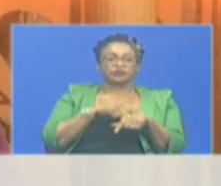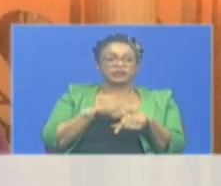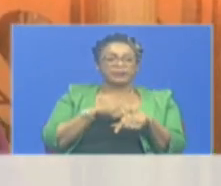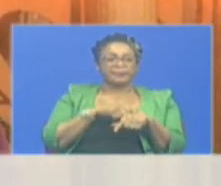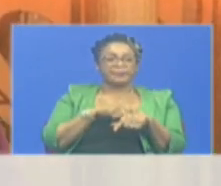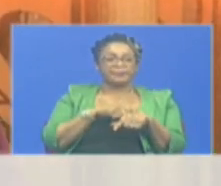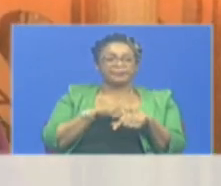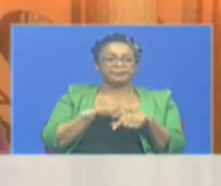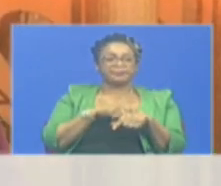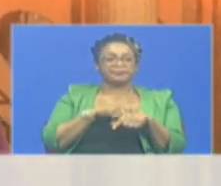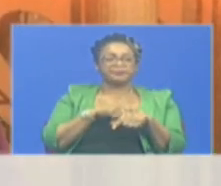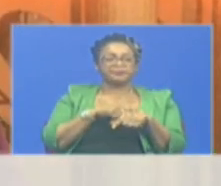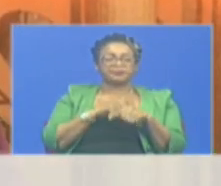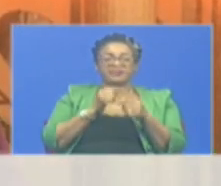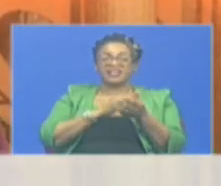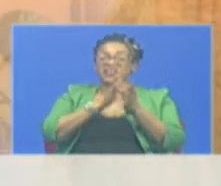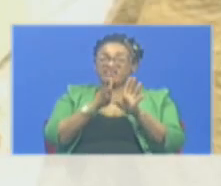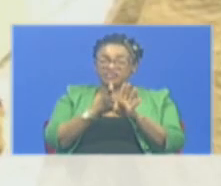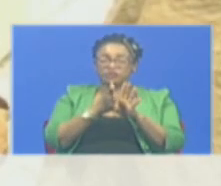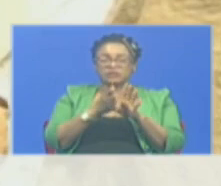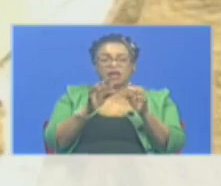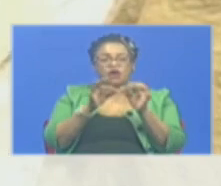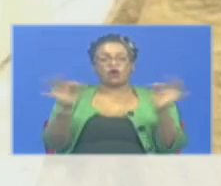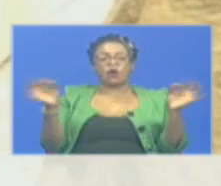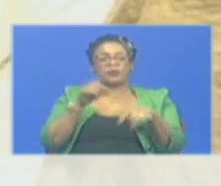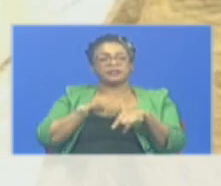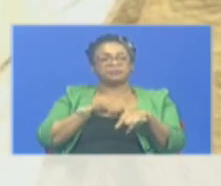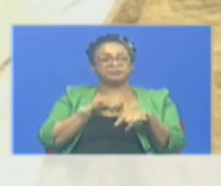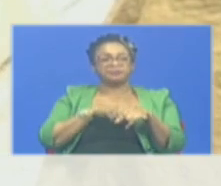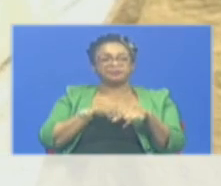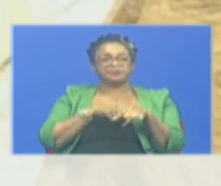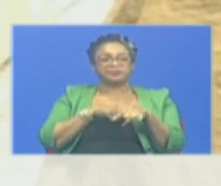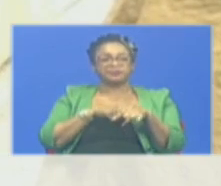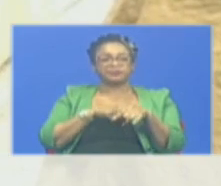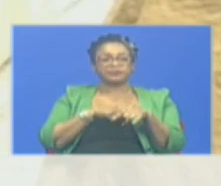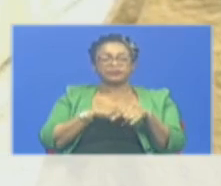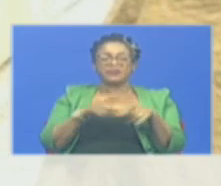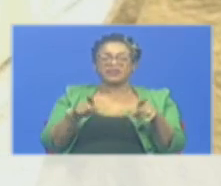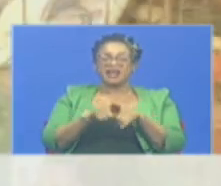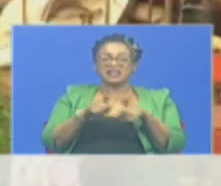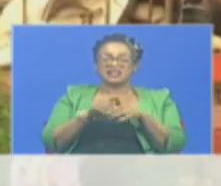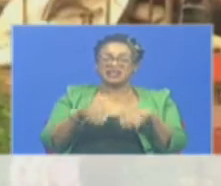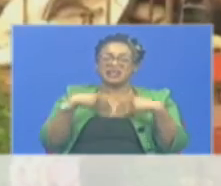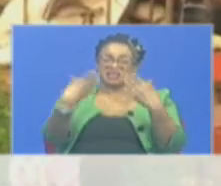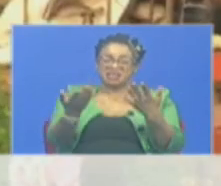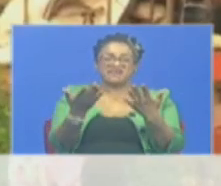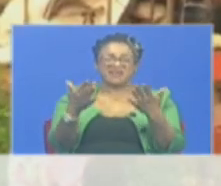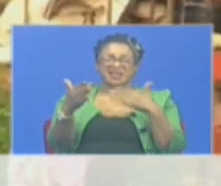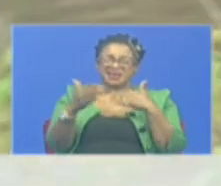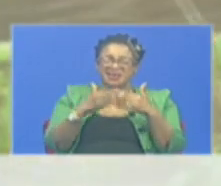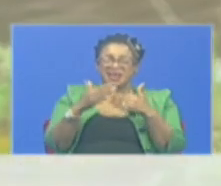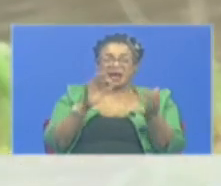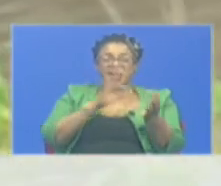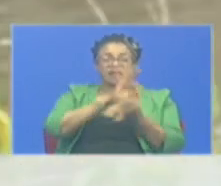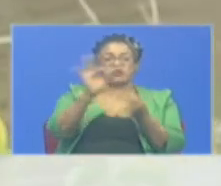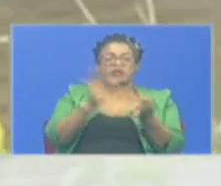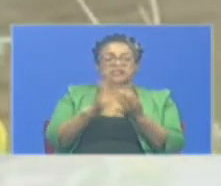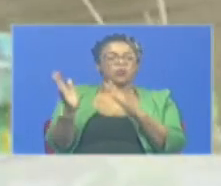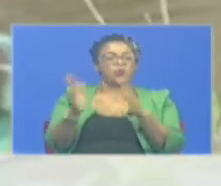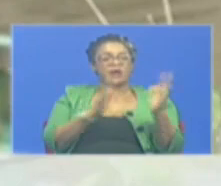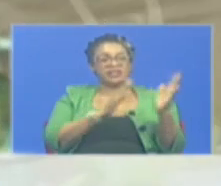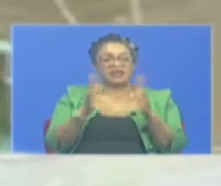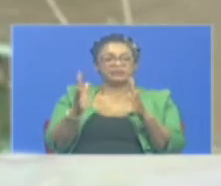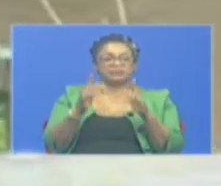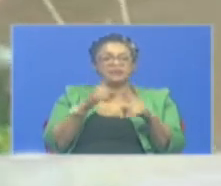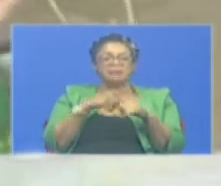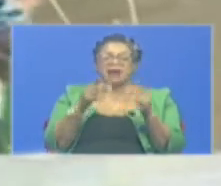measures or interventions and long-term. While the weatherman continues to provide near-accurate weather predictions, the question remains